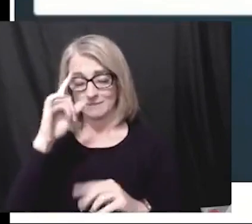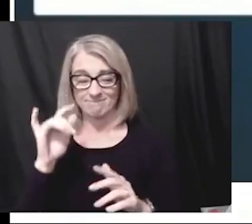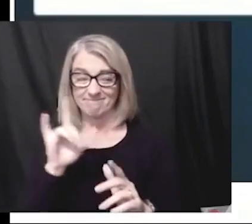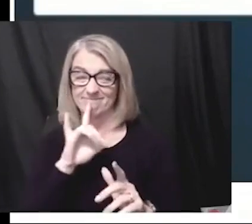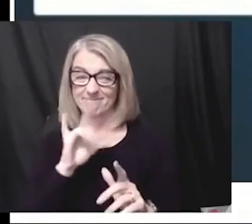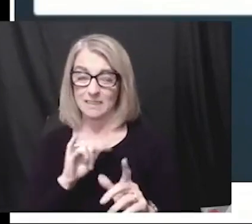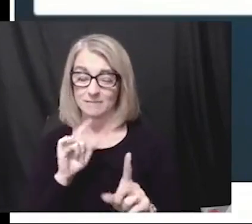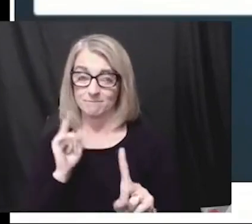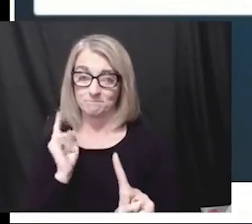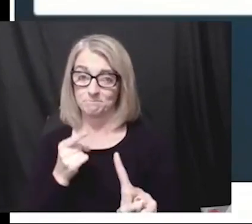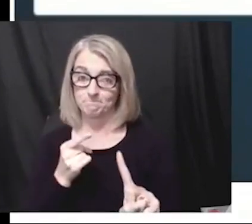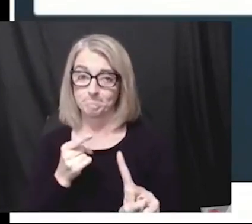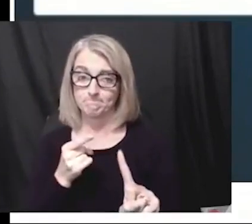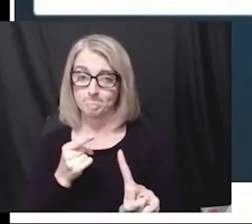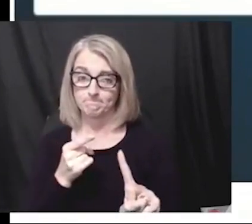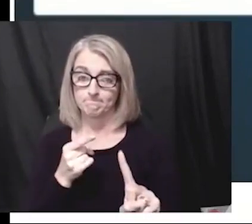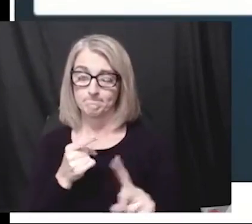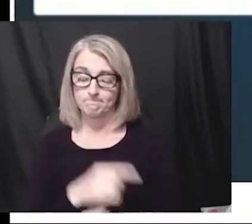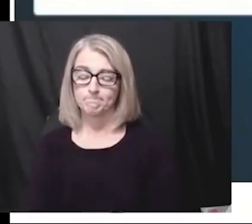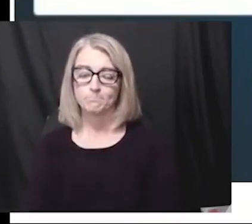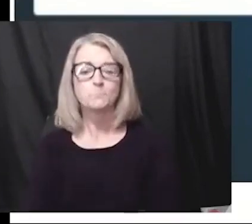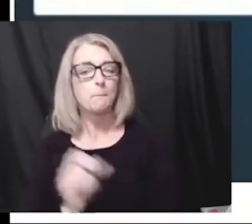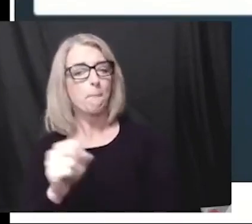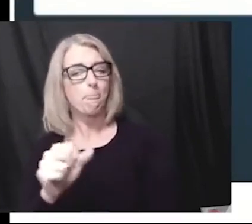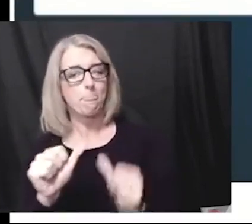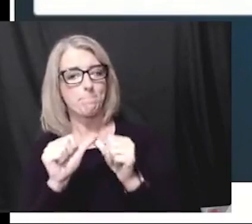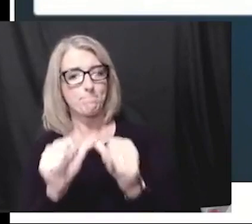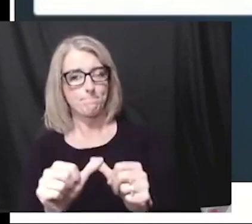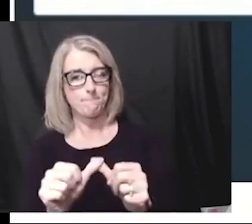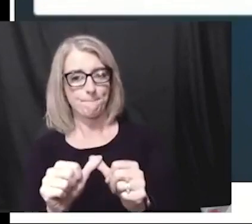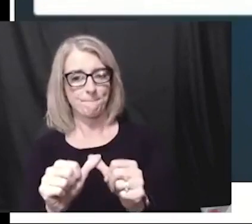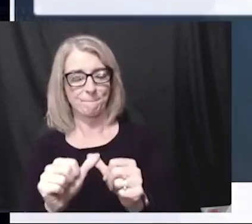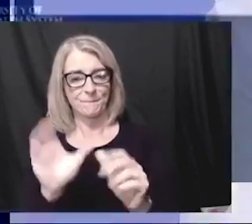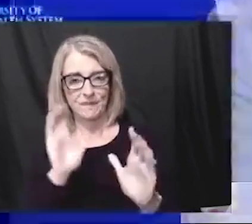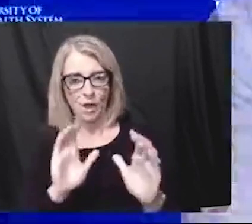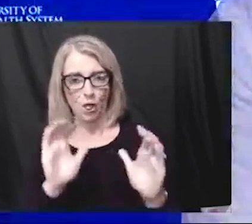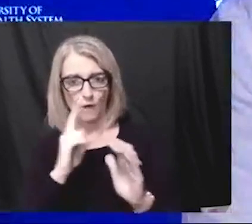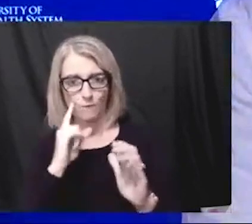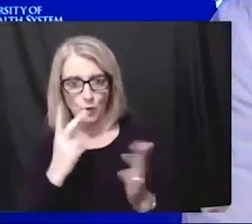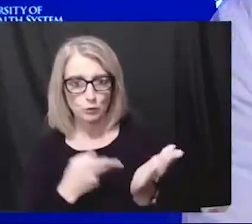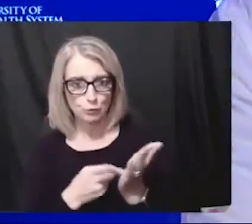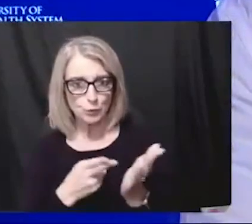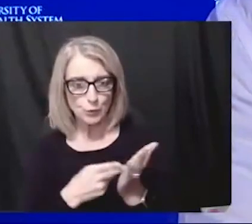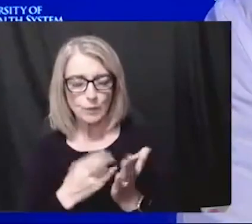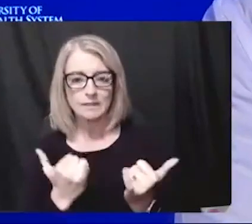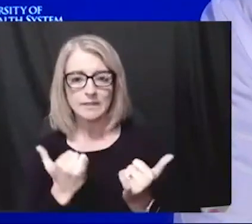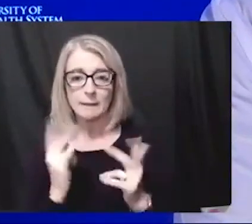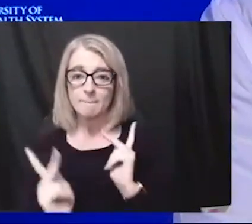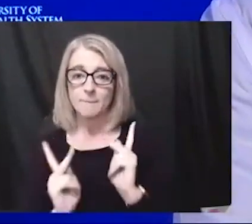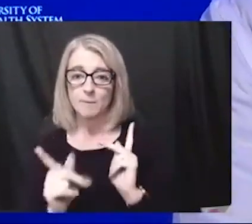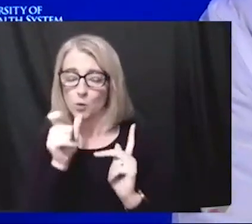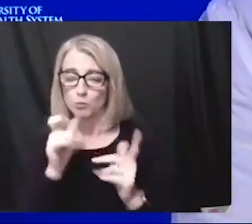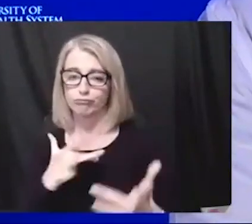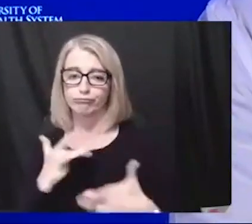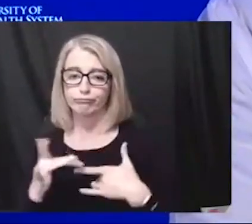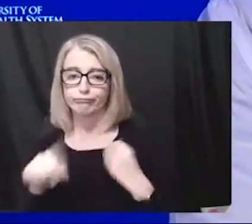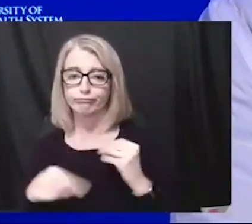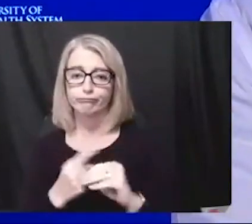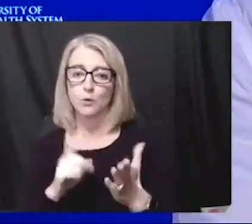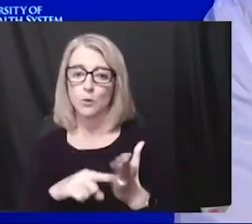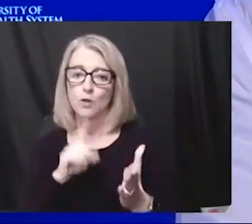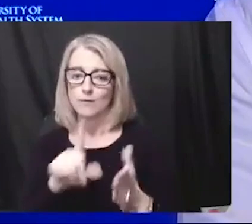see if behaviors around COVID-19 or SARS-CoV-2 will dictate to some degree pricing of your insurance. That would be consistent with what we've